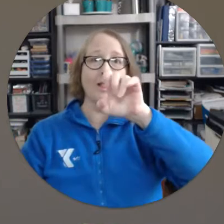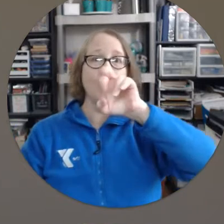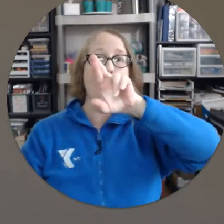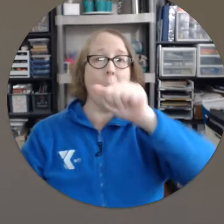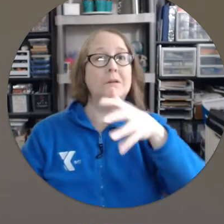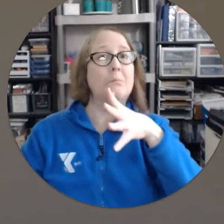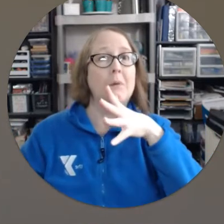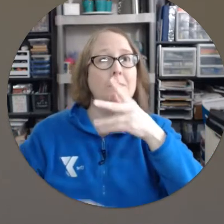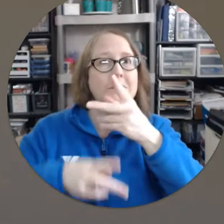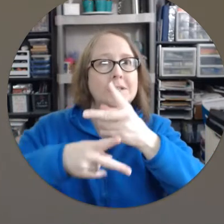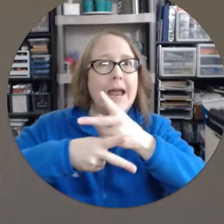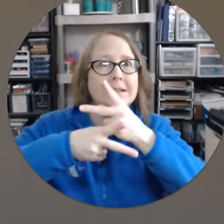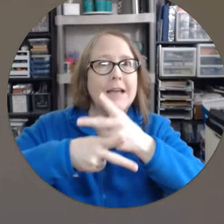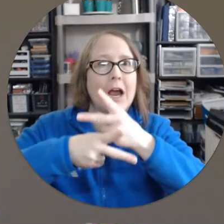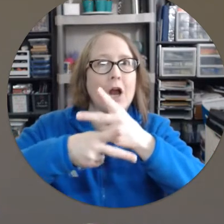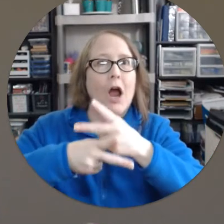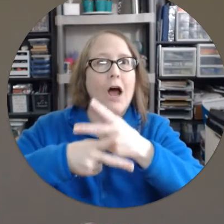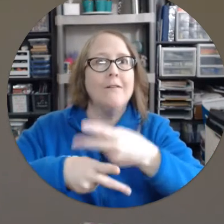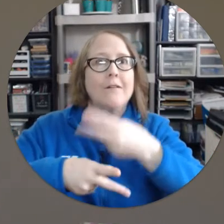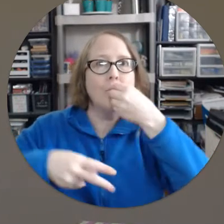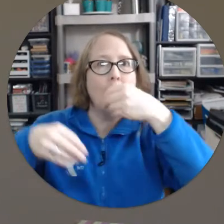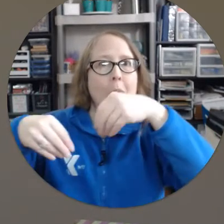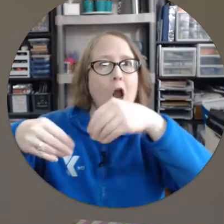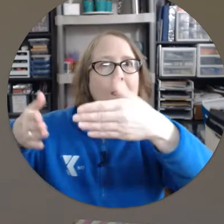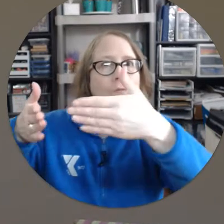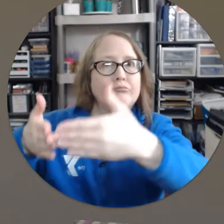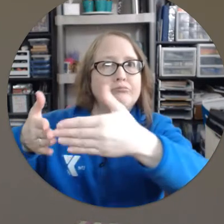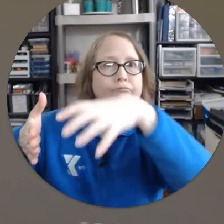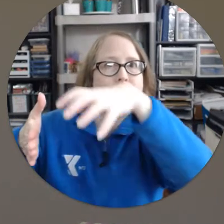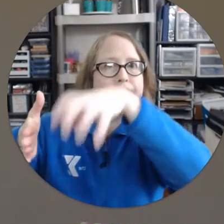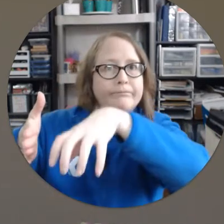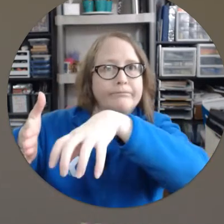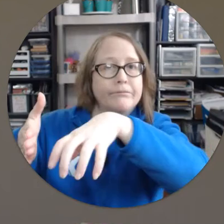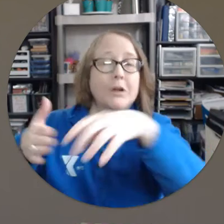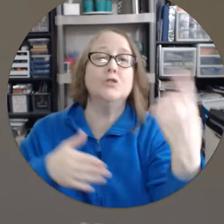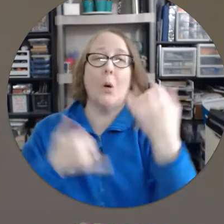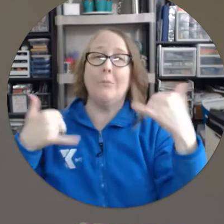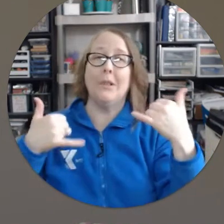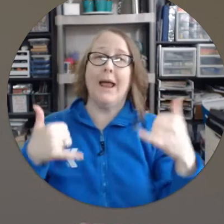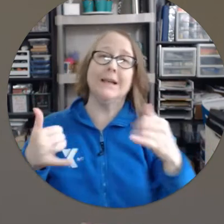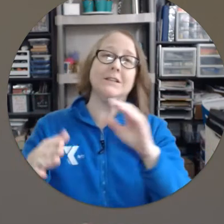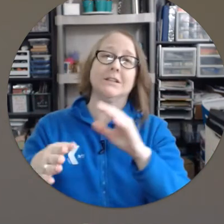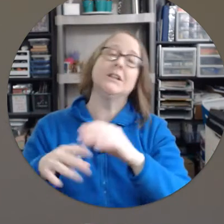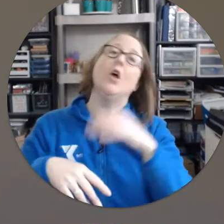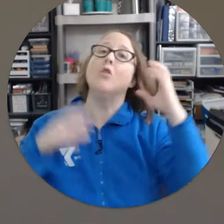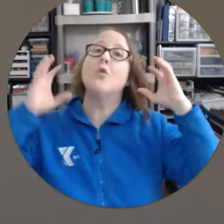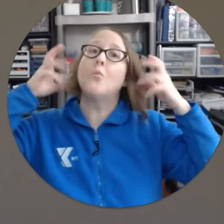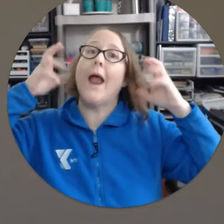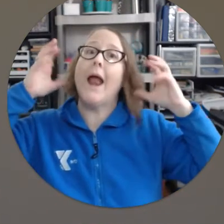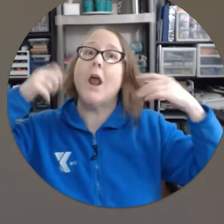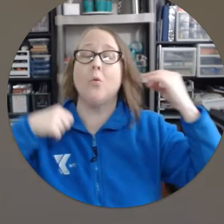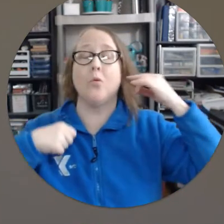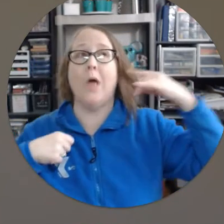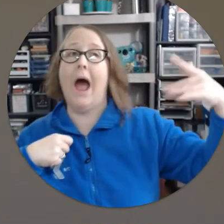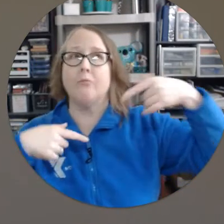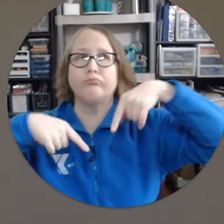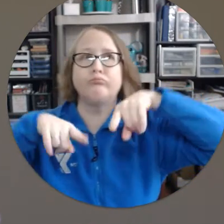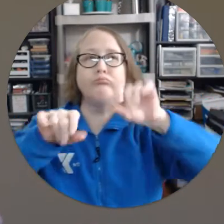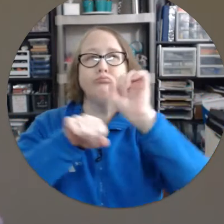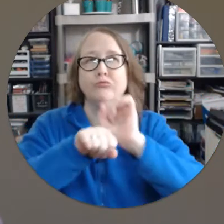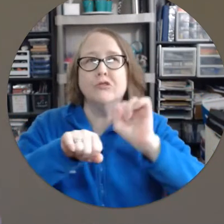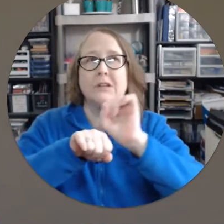takes care of the market. She always plays the radio loud while she works. But for